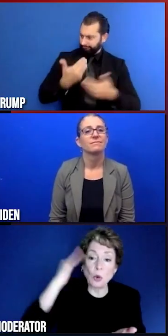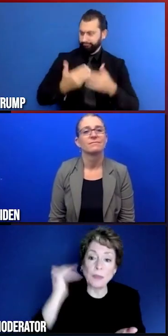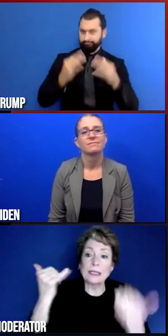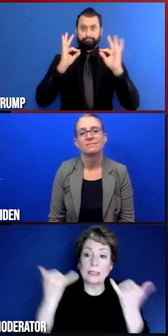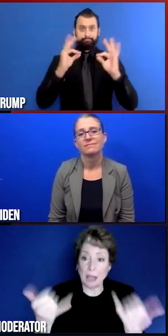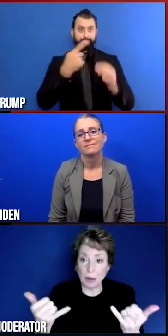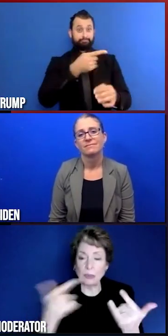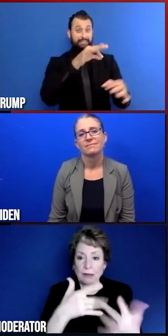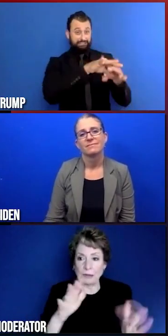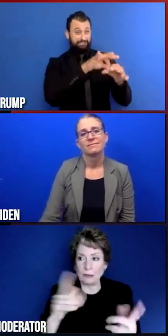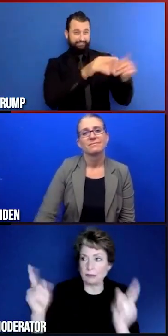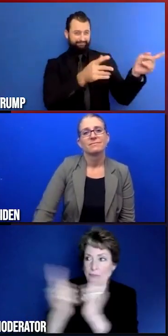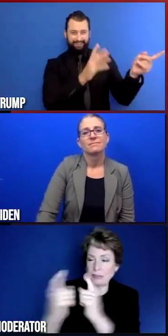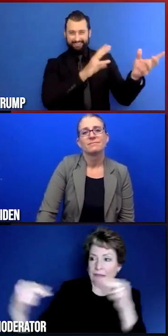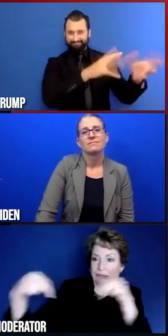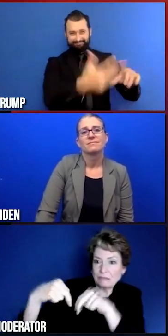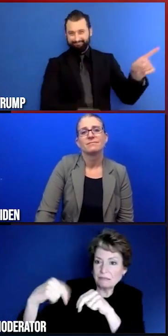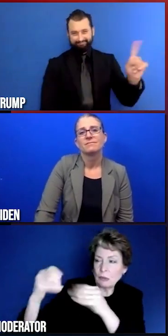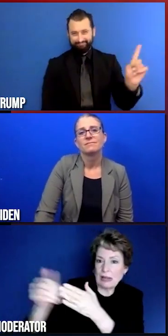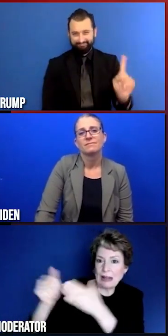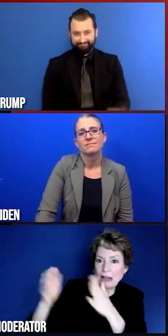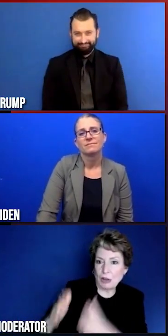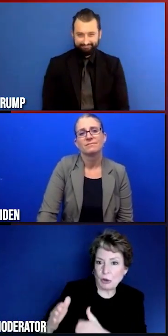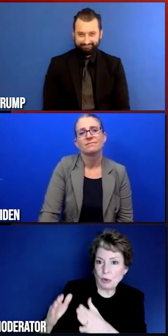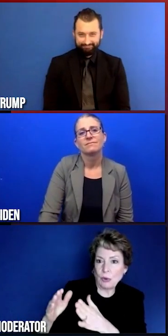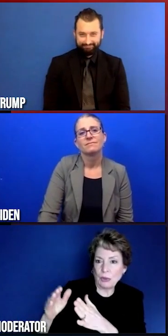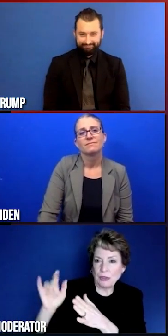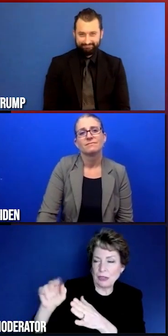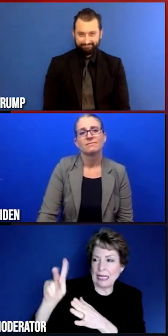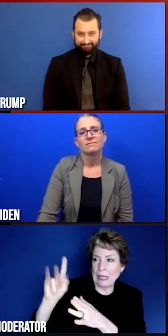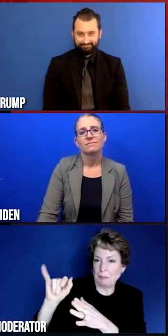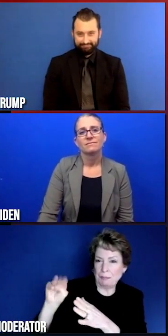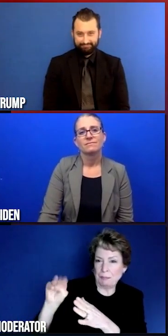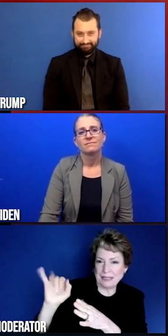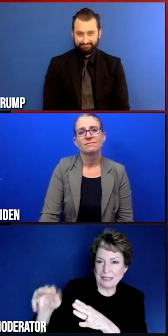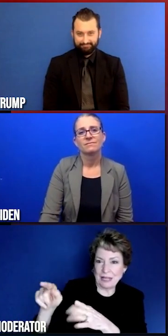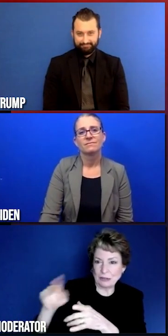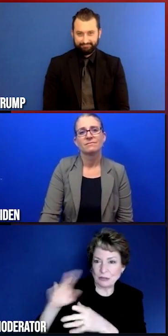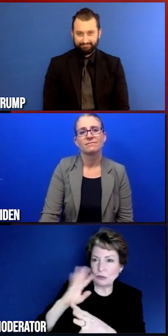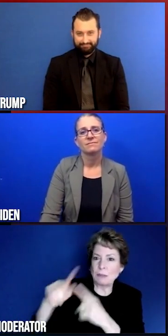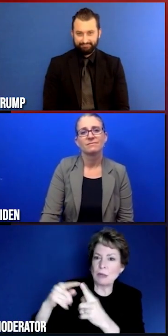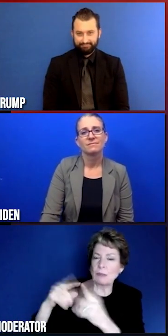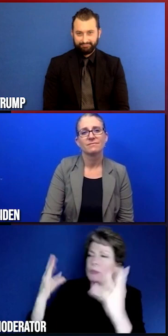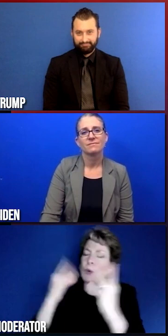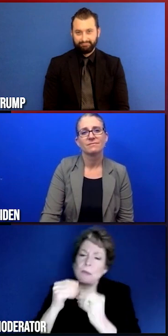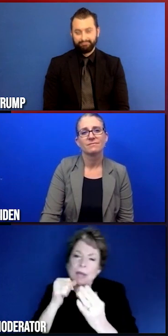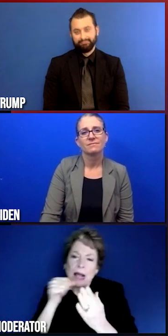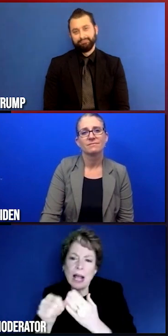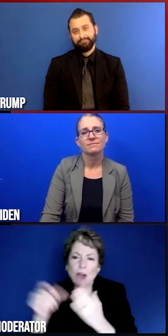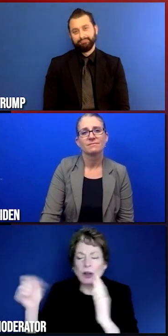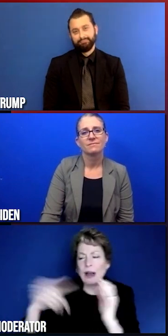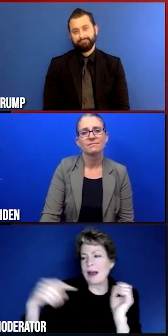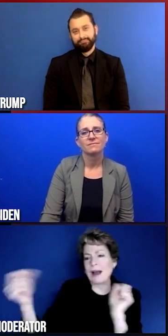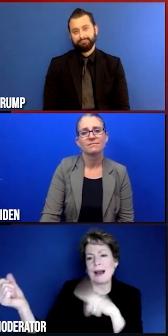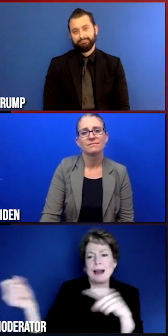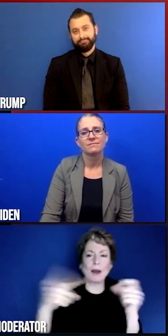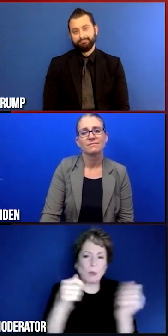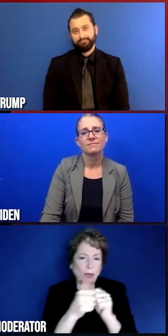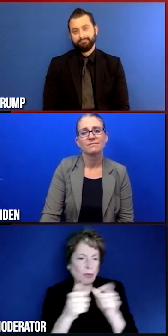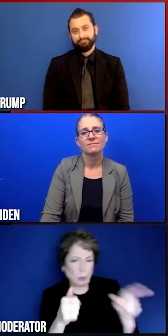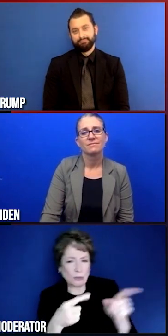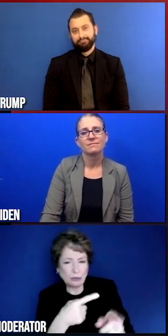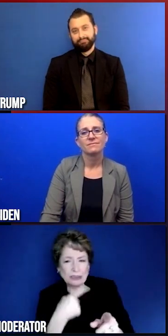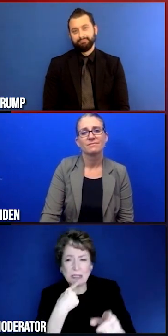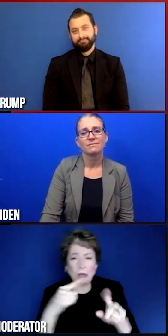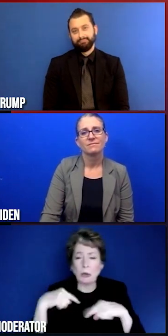3 times. You've talked about your beautiful letters with him. You've touted the fact that there hasn't been a war or a long-range missile test. And yet North